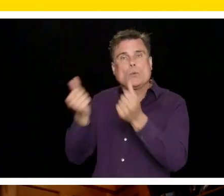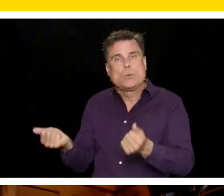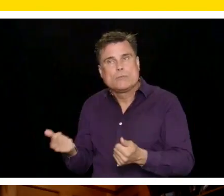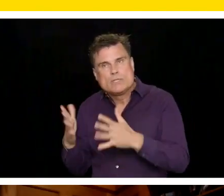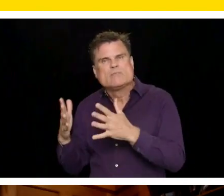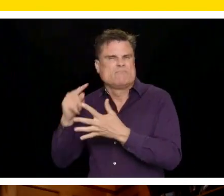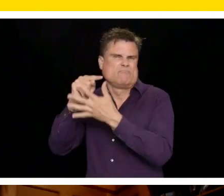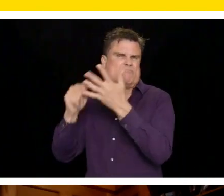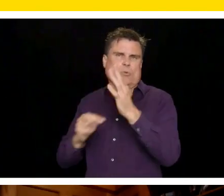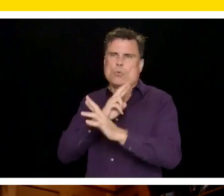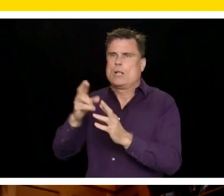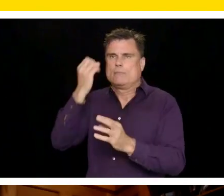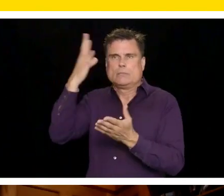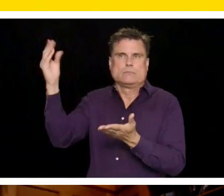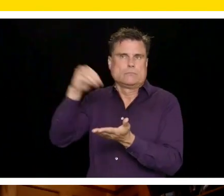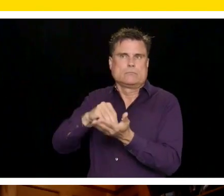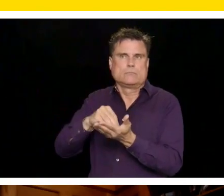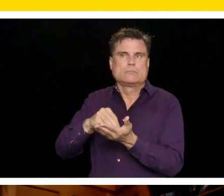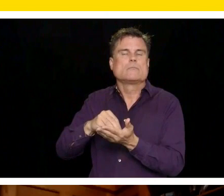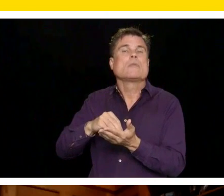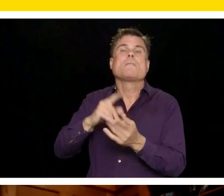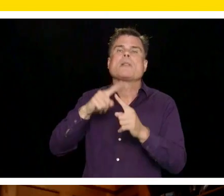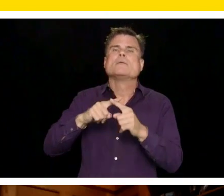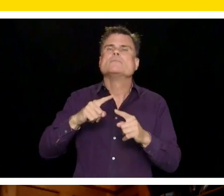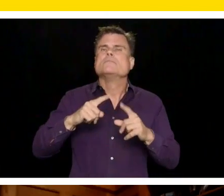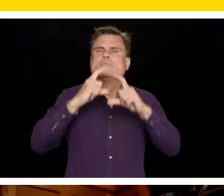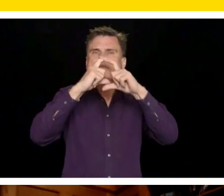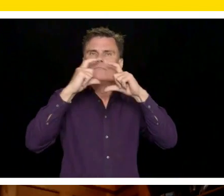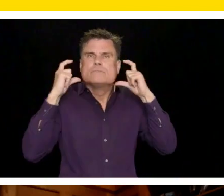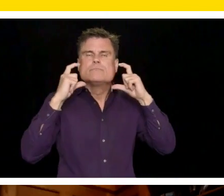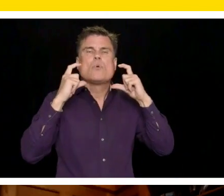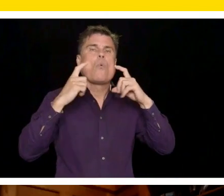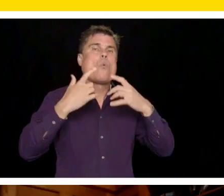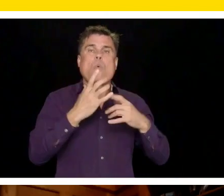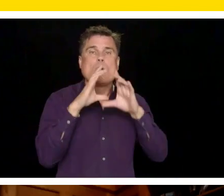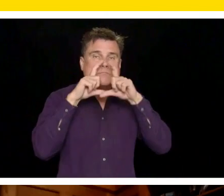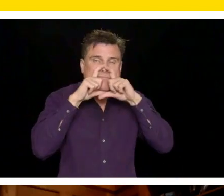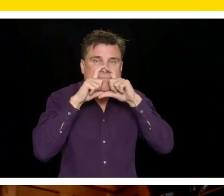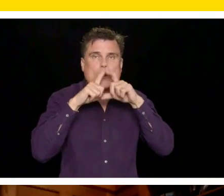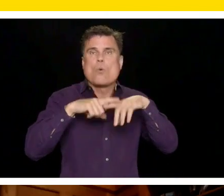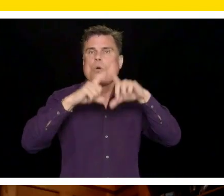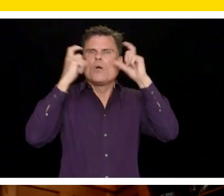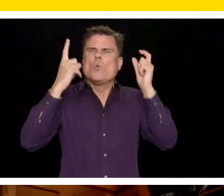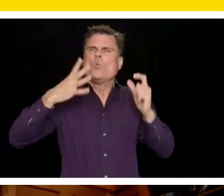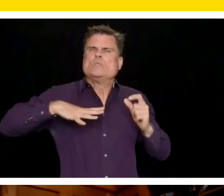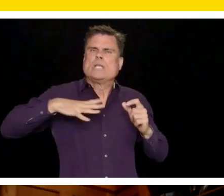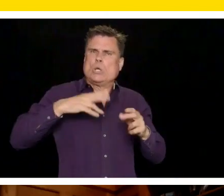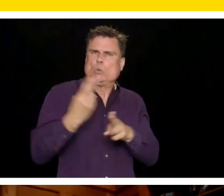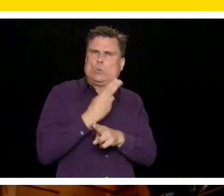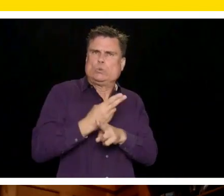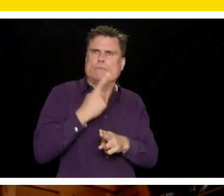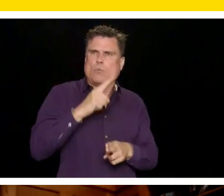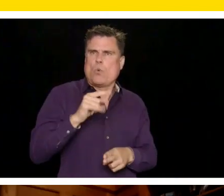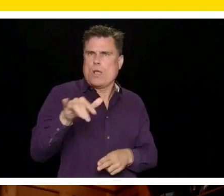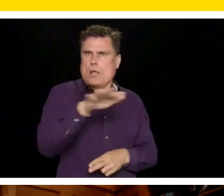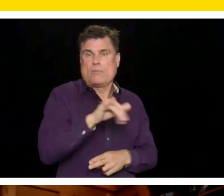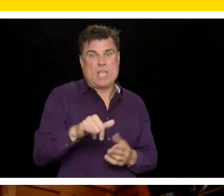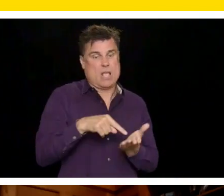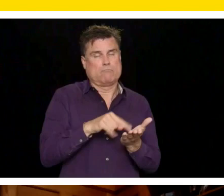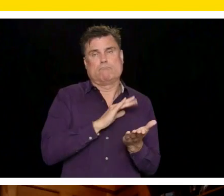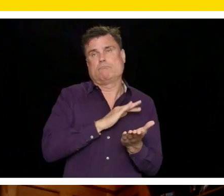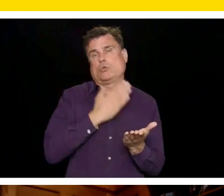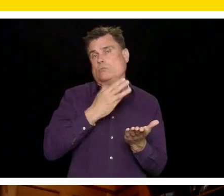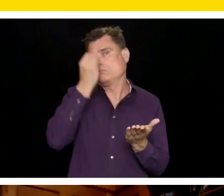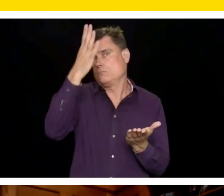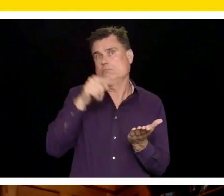status. We also, Tom noted that we have a PPE marketplace. We also,